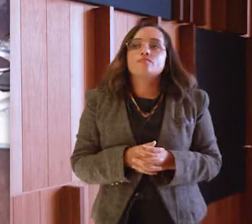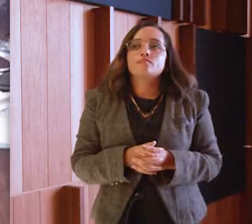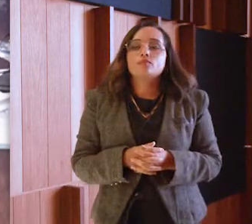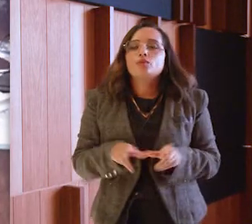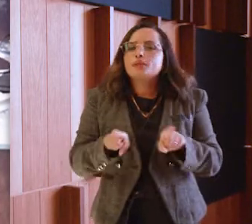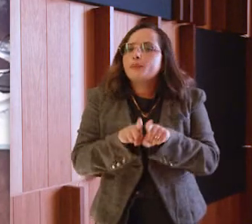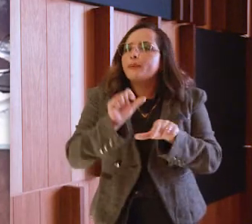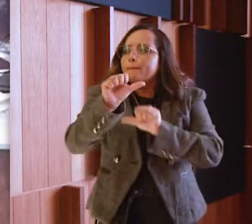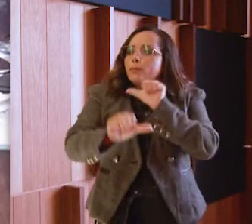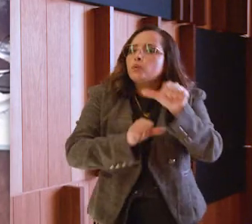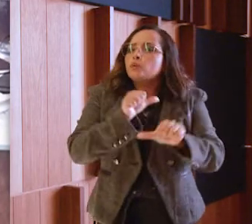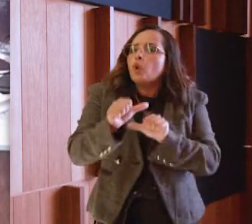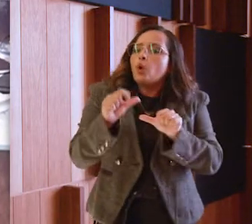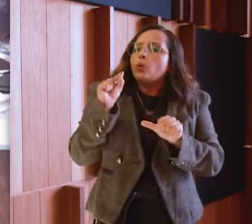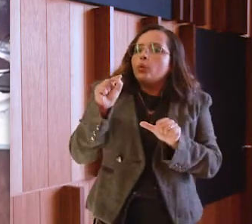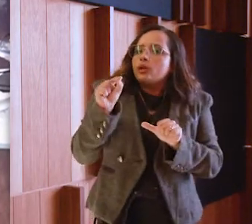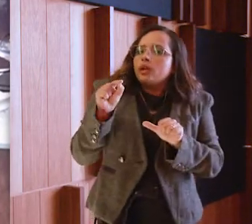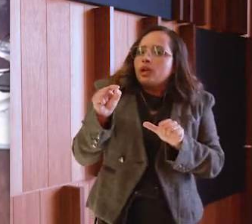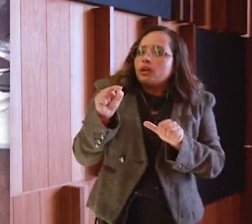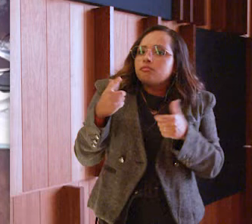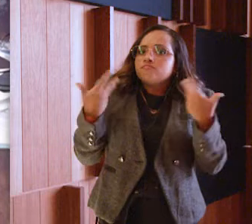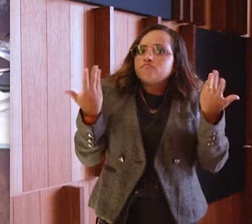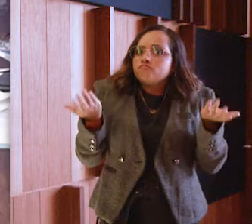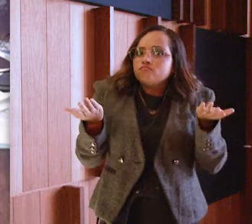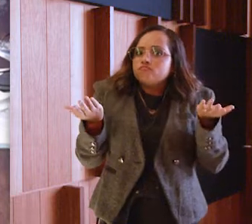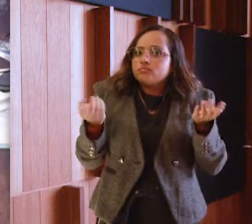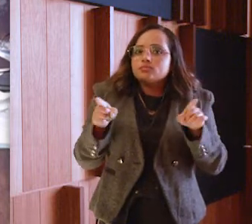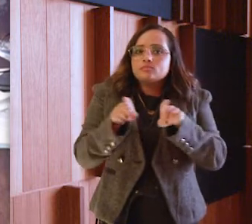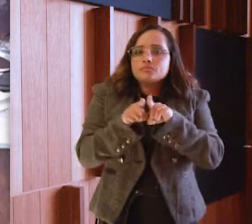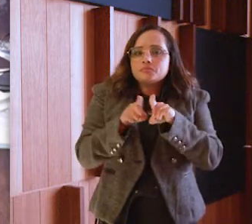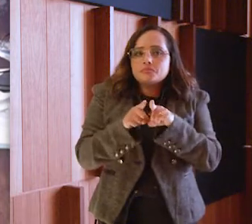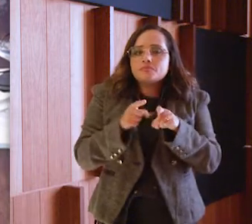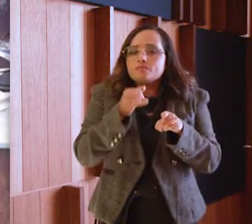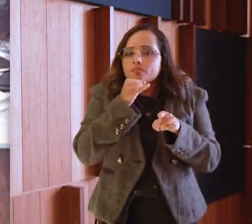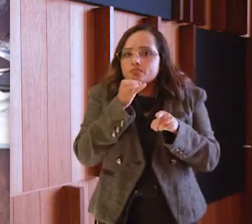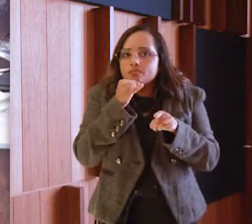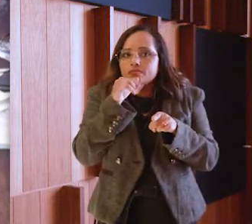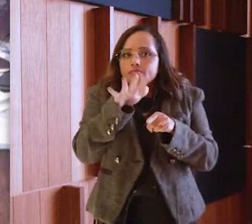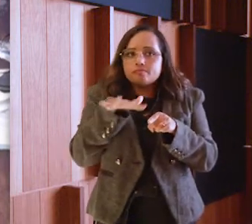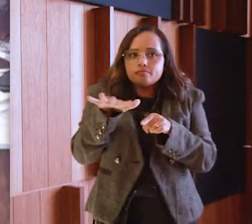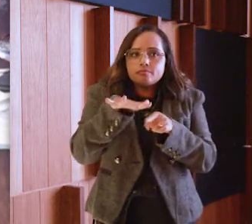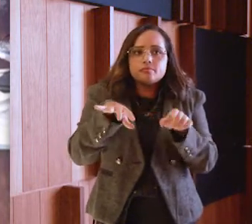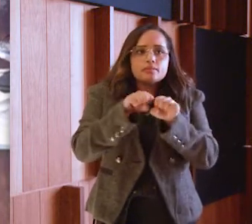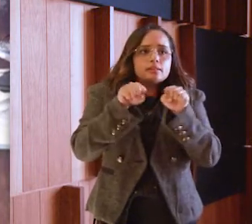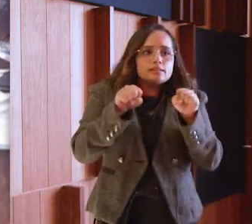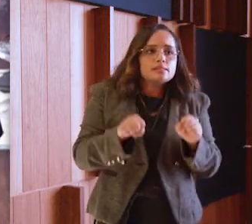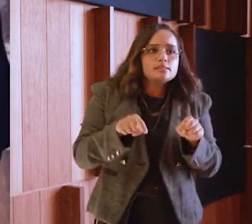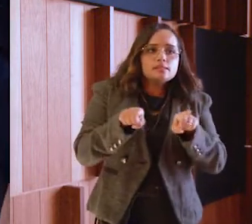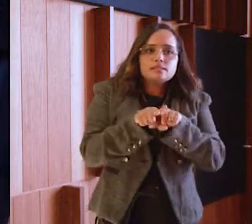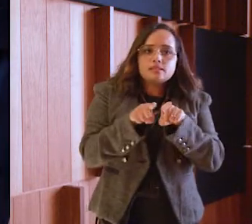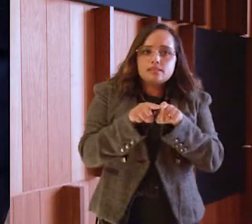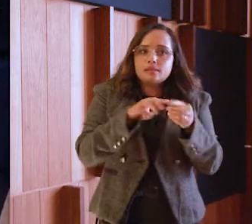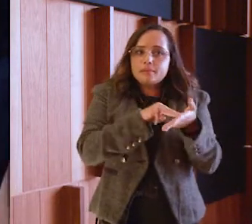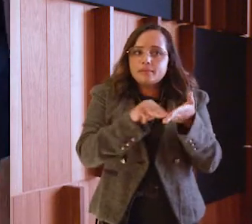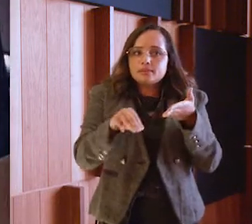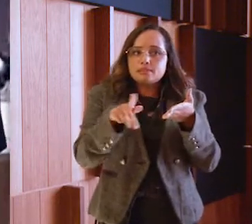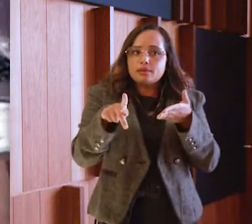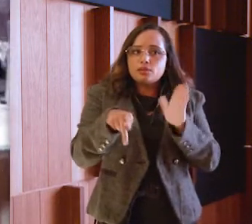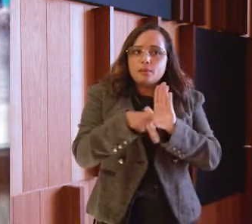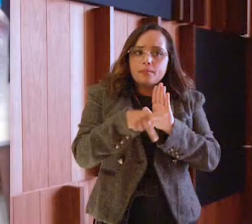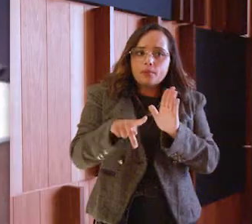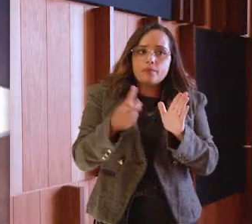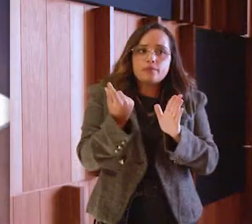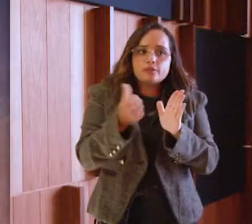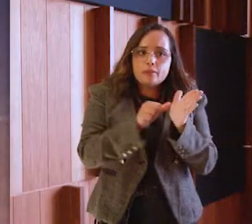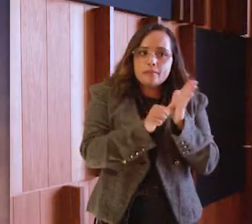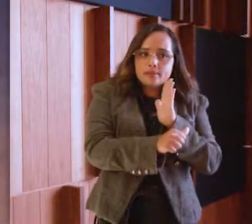pricing methods, for the selection of the new methods. Are we going to use a surgical approach? We just have to tweak and modify a few little things? Or do we need to